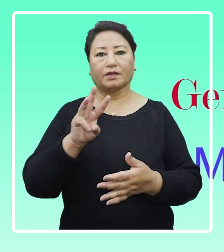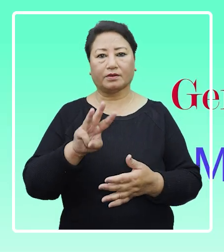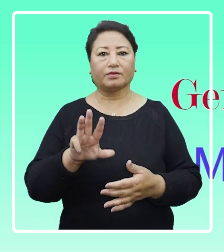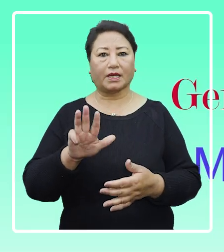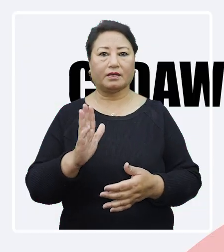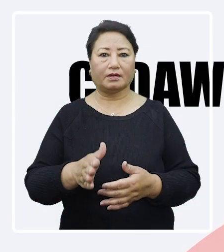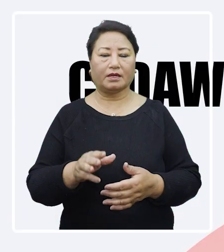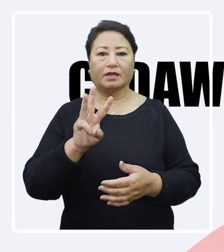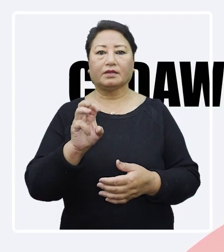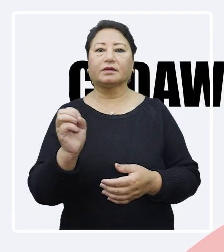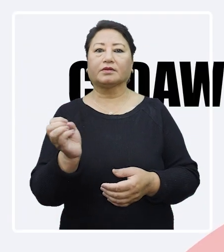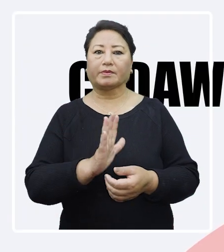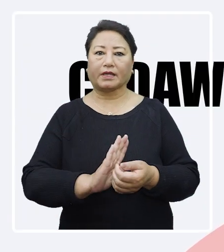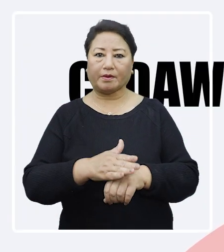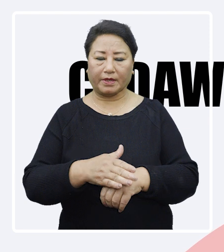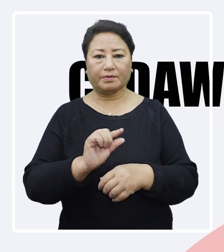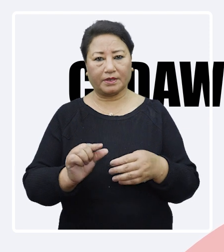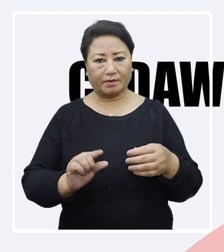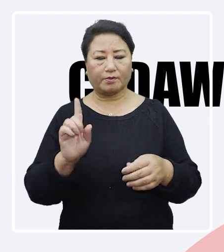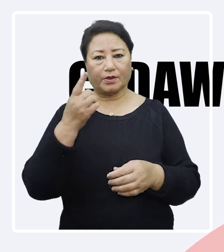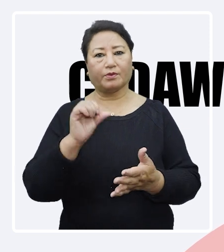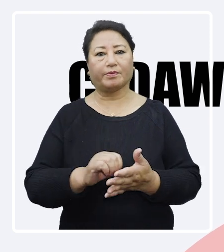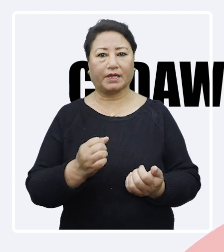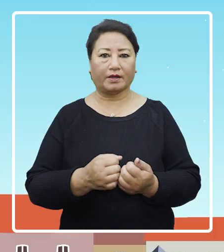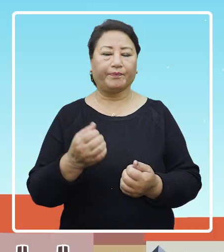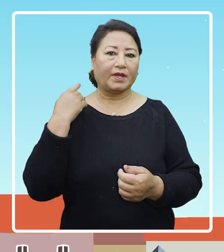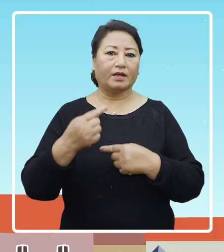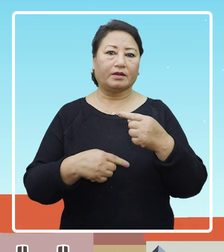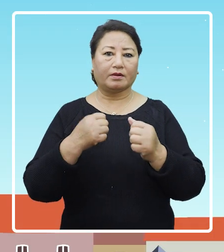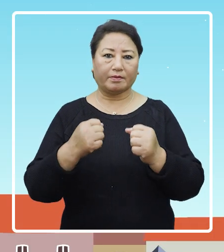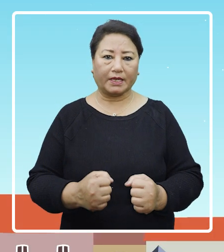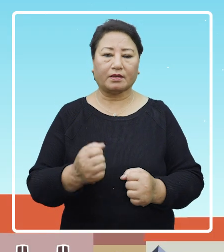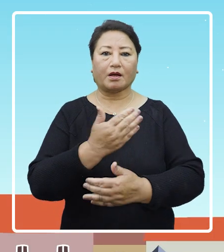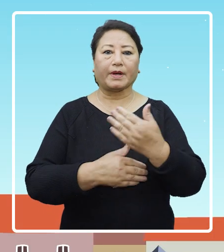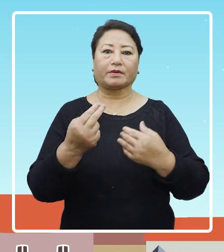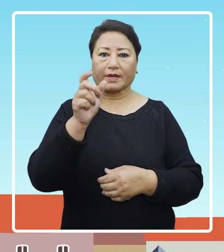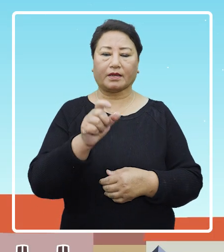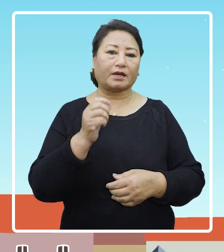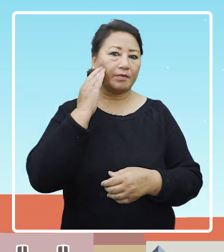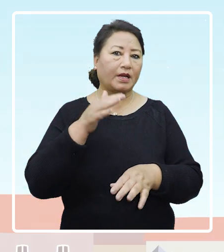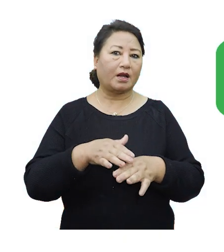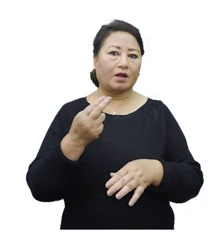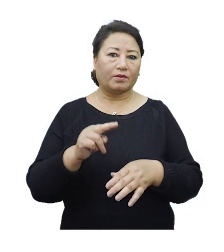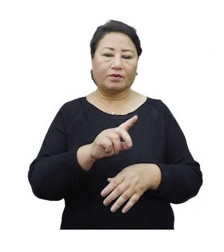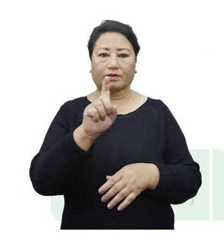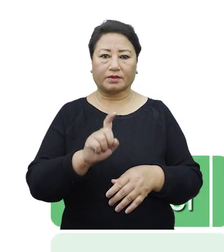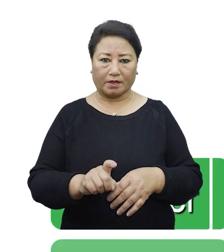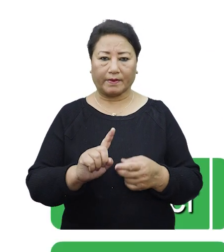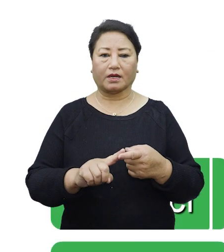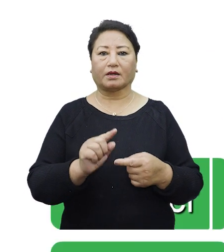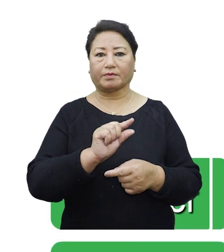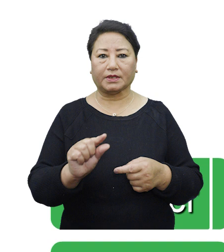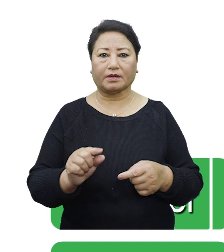than 30 times on Indigenous women and girls with disabilities issue. Among the many bases, it emphasizes